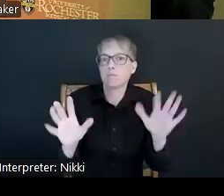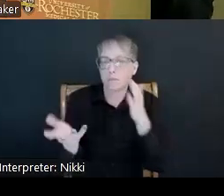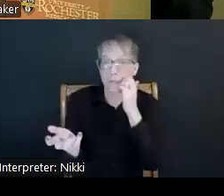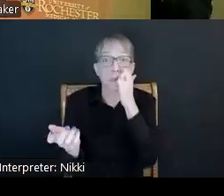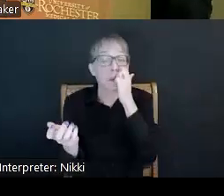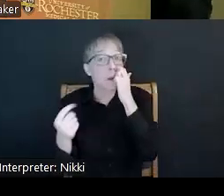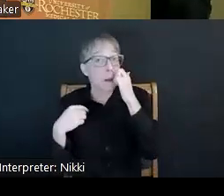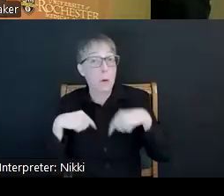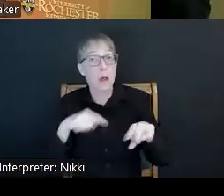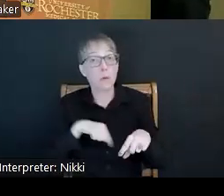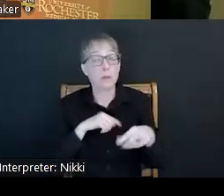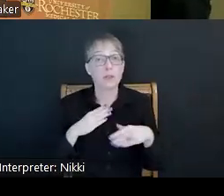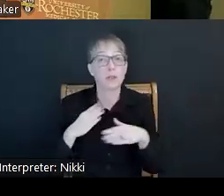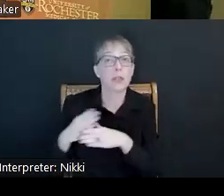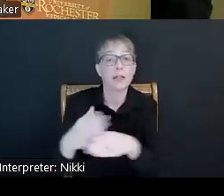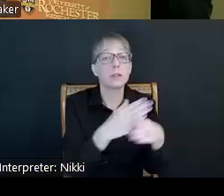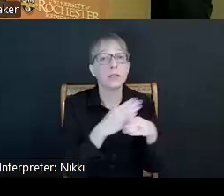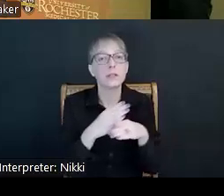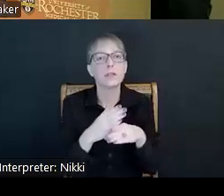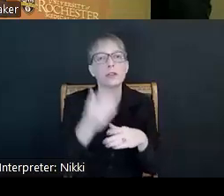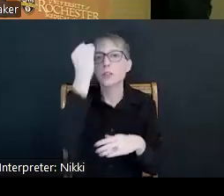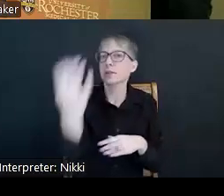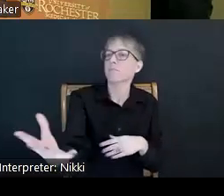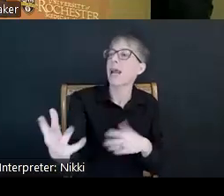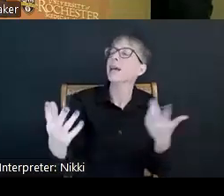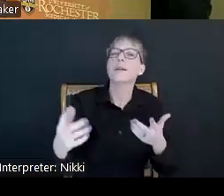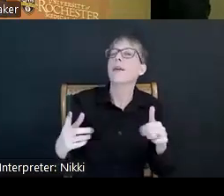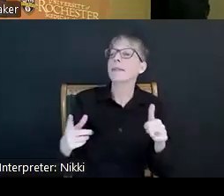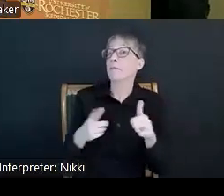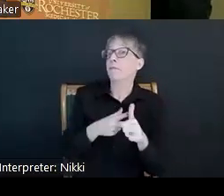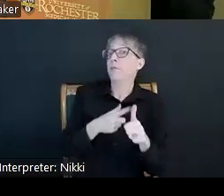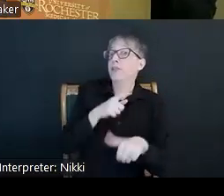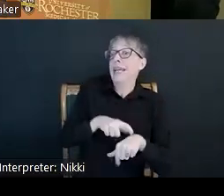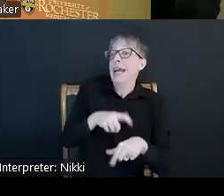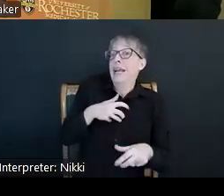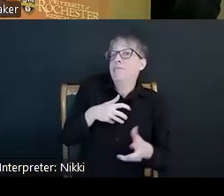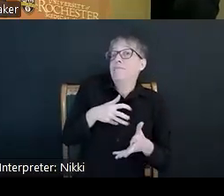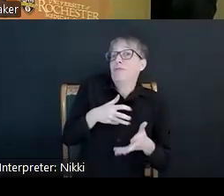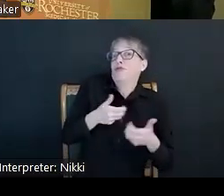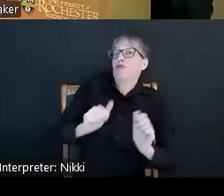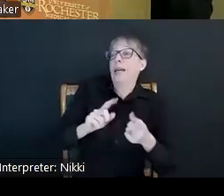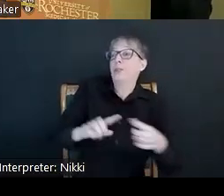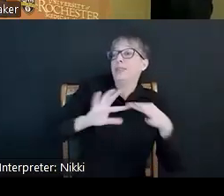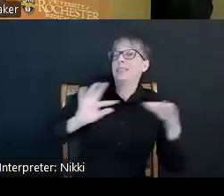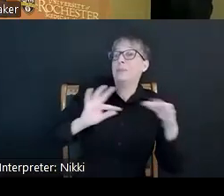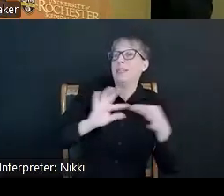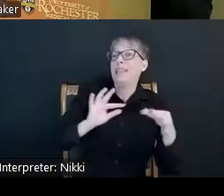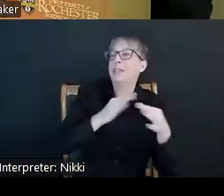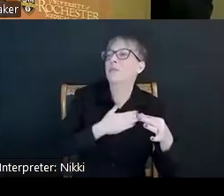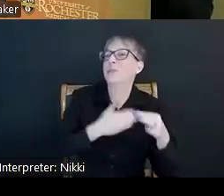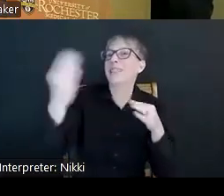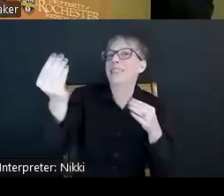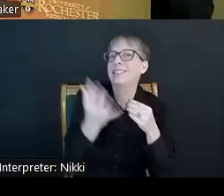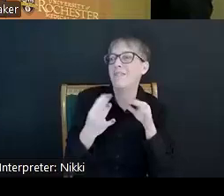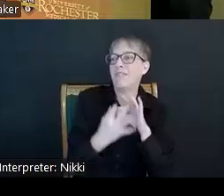asking questions, just the statement of, hey, this is a first draft. Could I have permission to speak a first draft? I want your feedback. I'm going to be honest, these worked